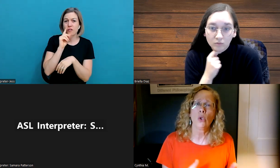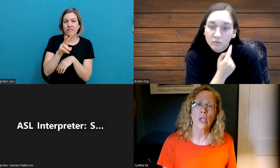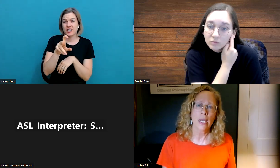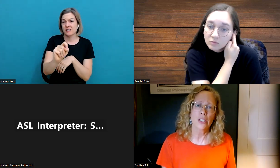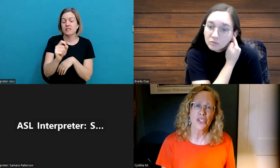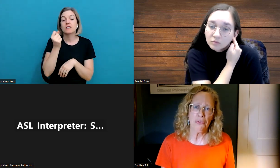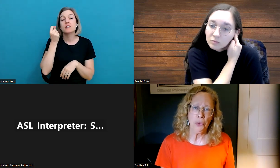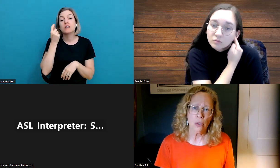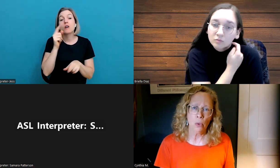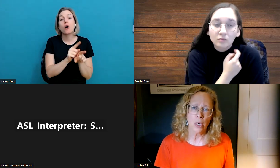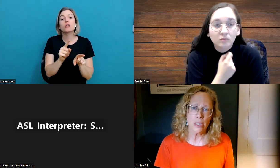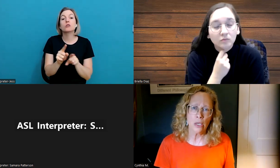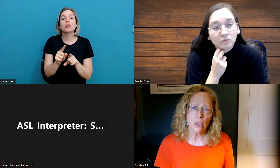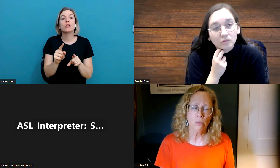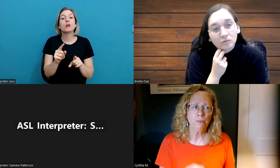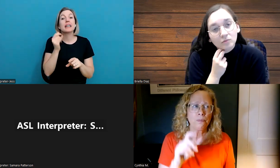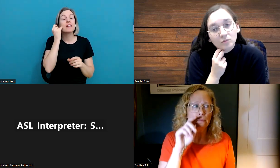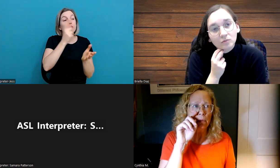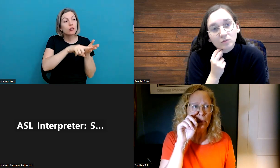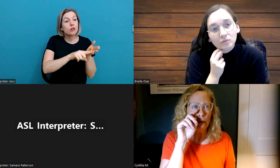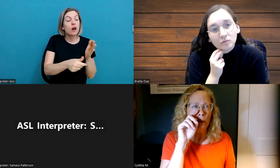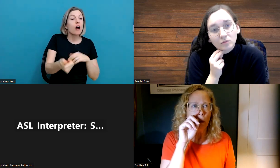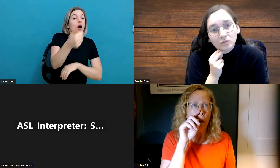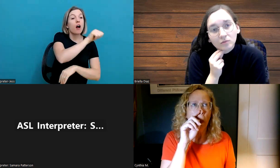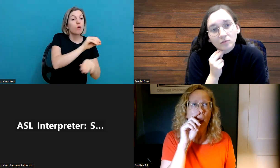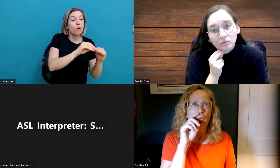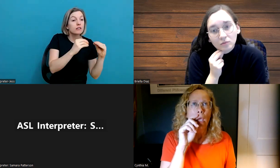if you look at a different organization,